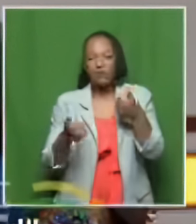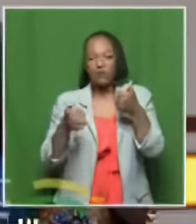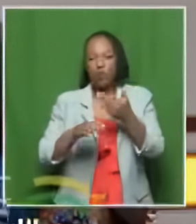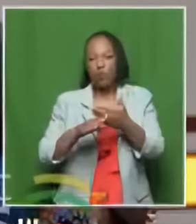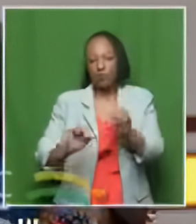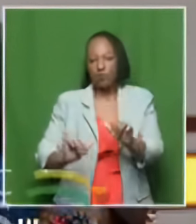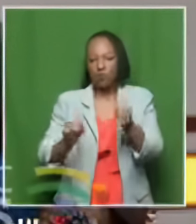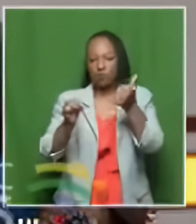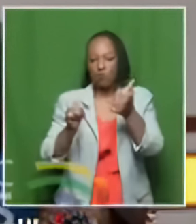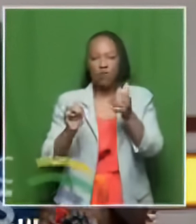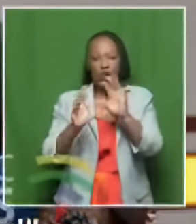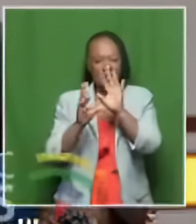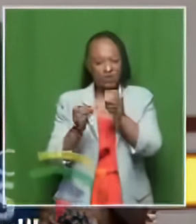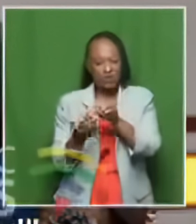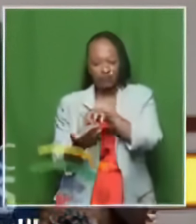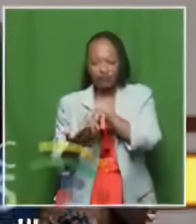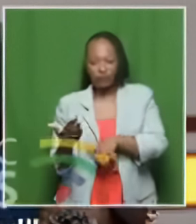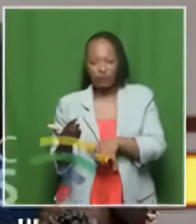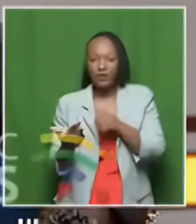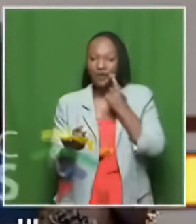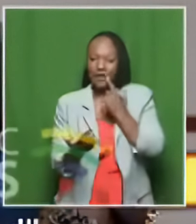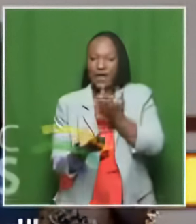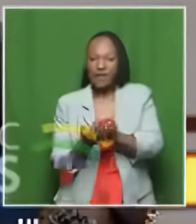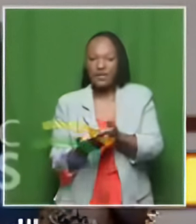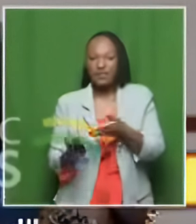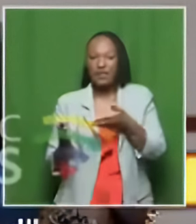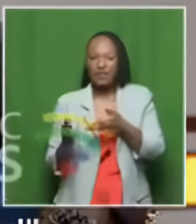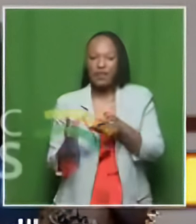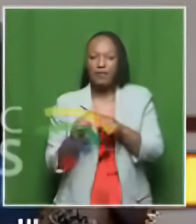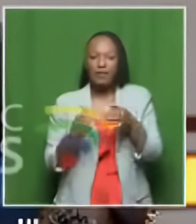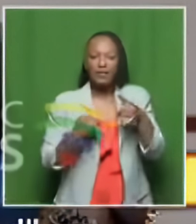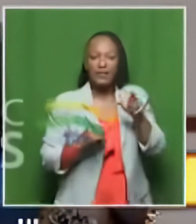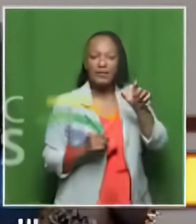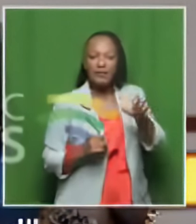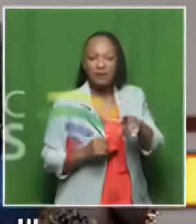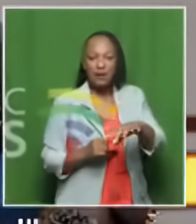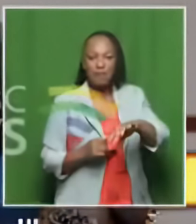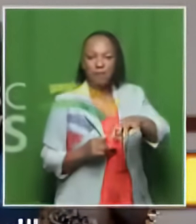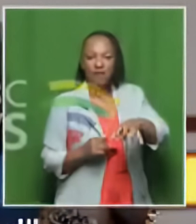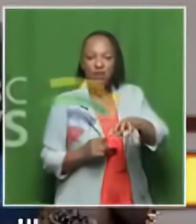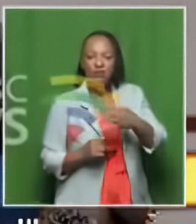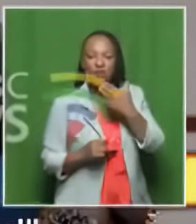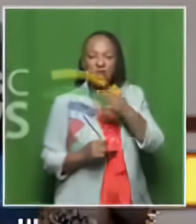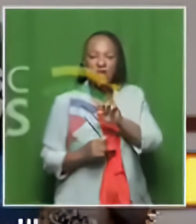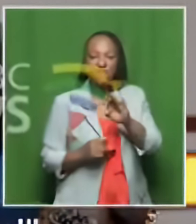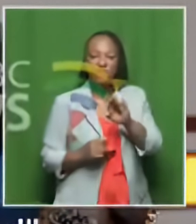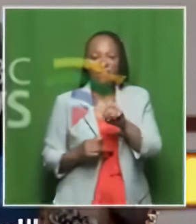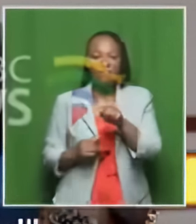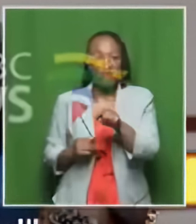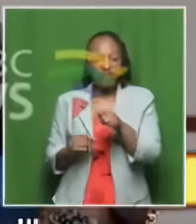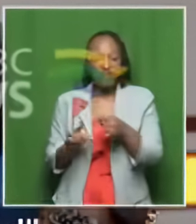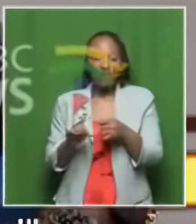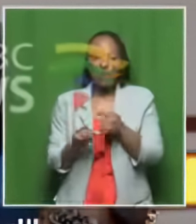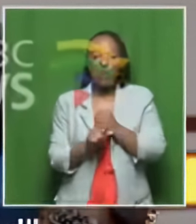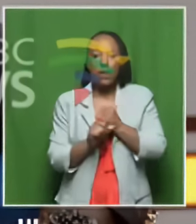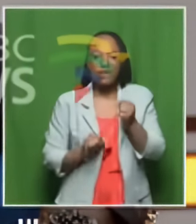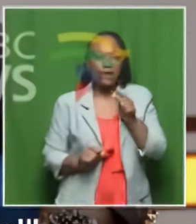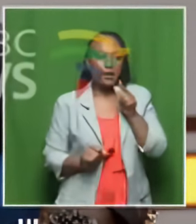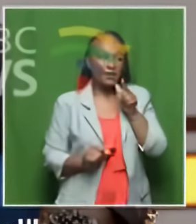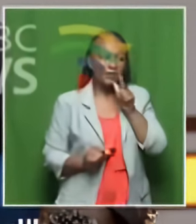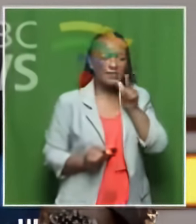track record speaks for himself. But what matters worse is the chairperson of a province of the EFF. We have never said to